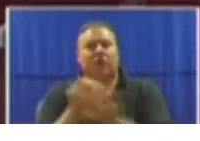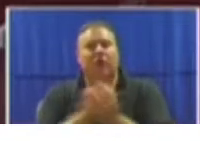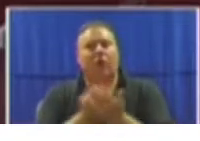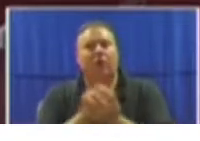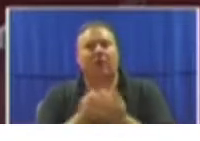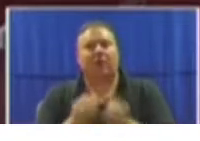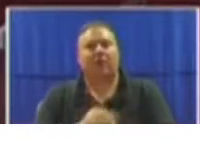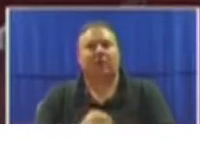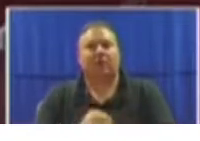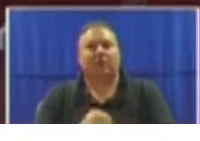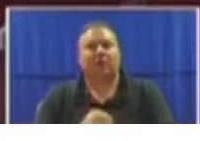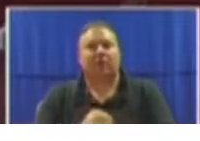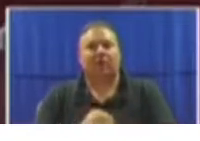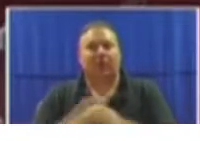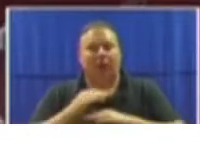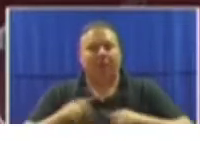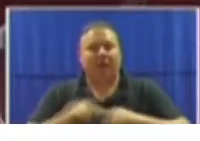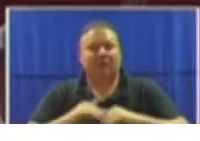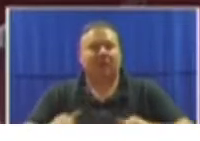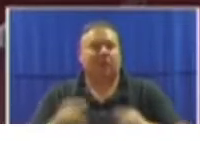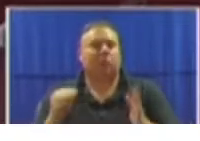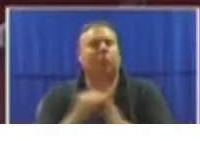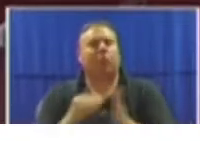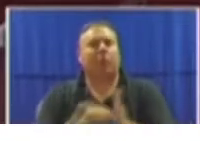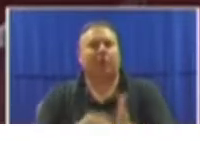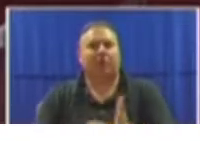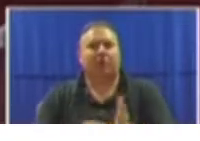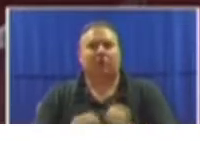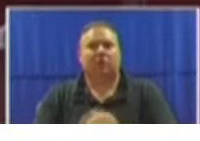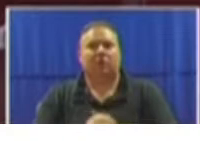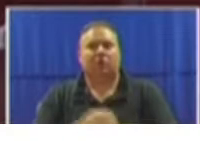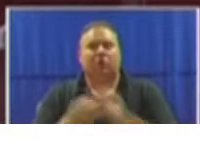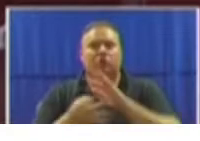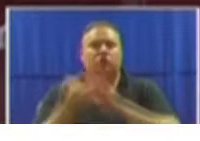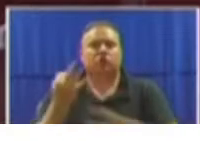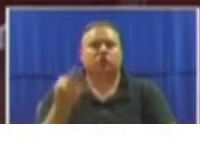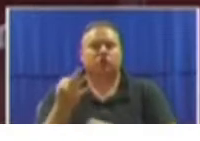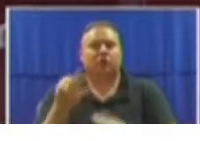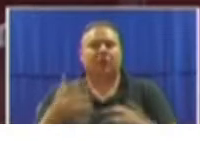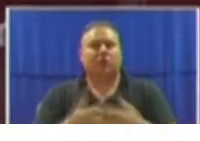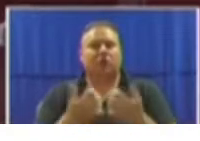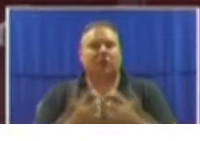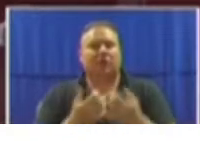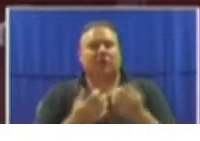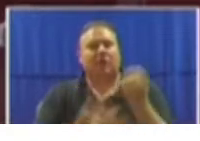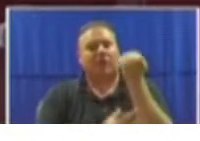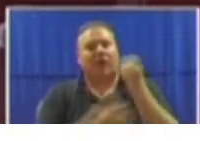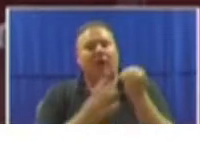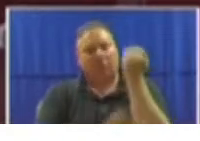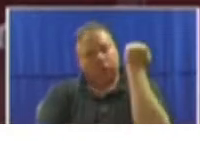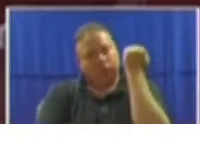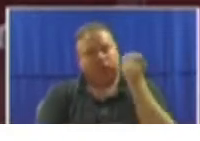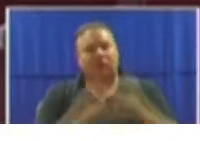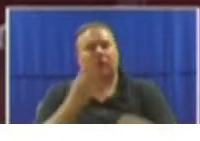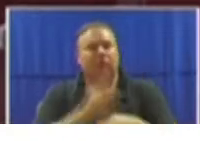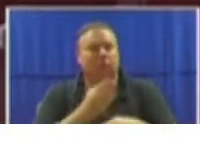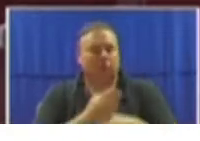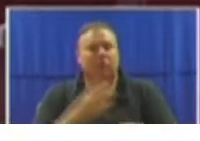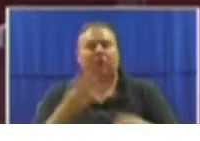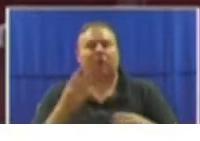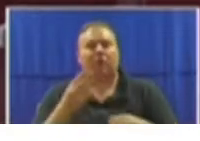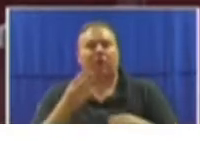the historical legacy of apartheid. The triple challenges of unemployment, poverty, and inequality must be aggressively